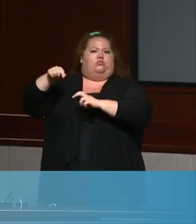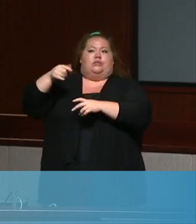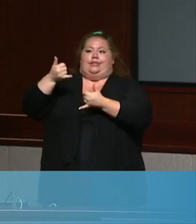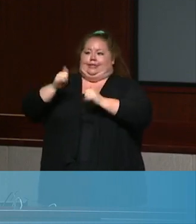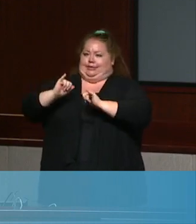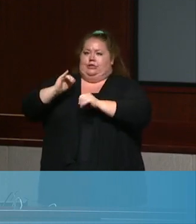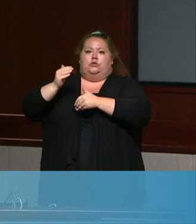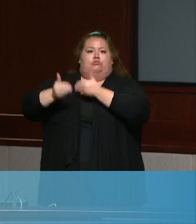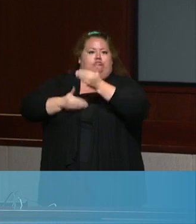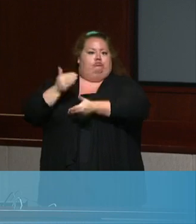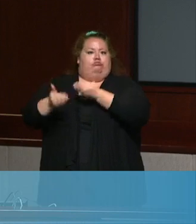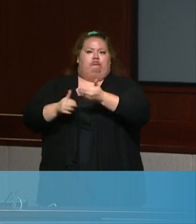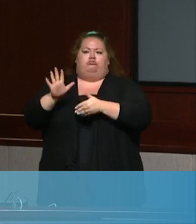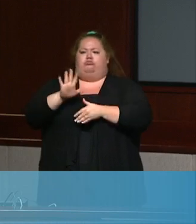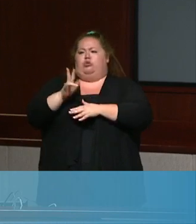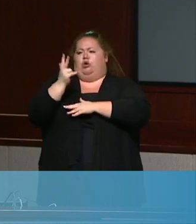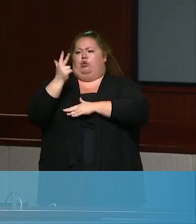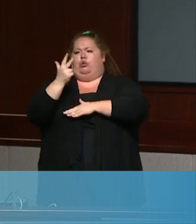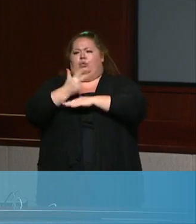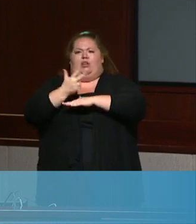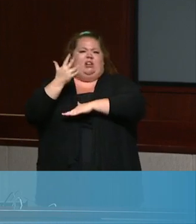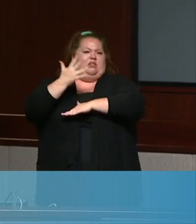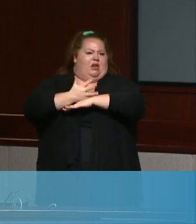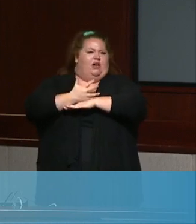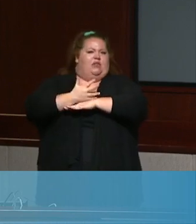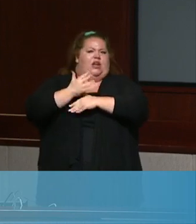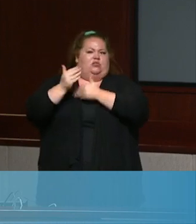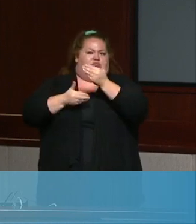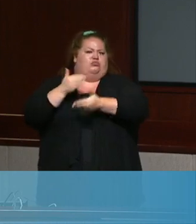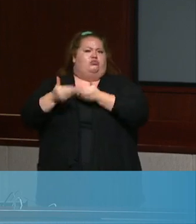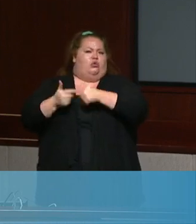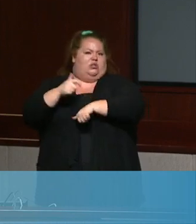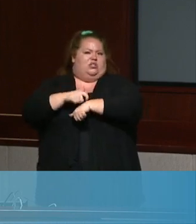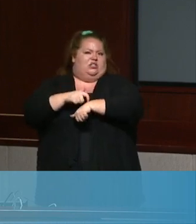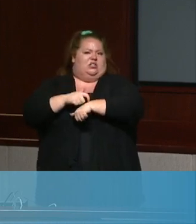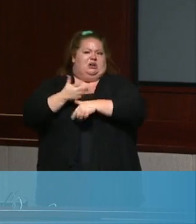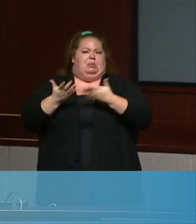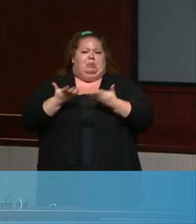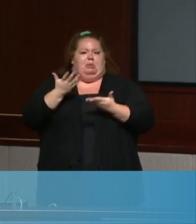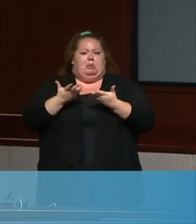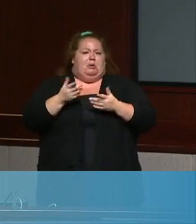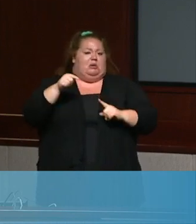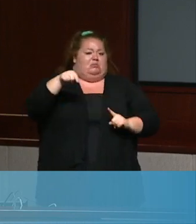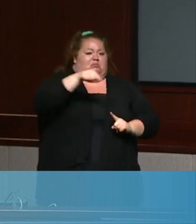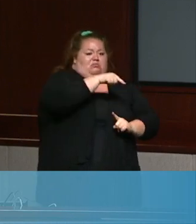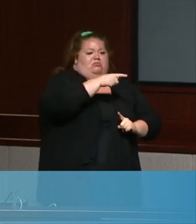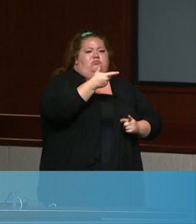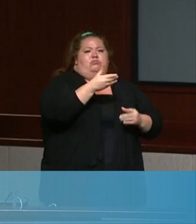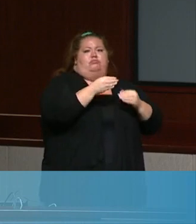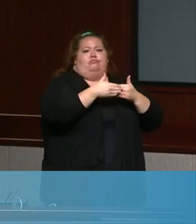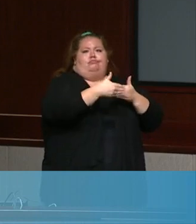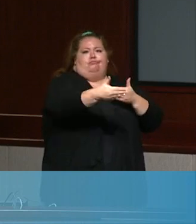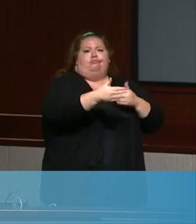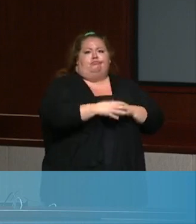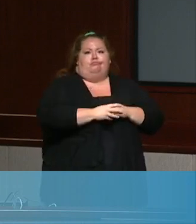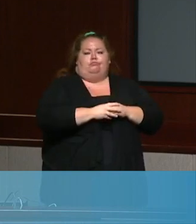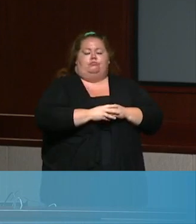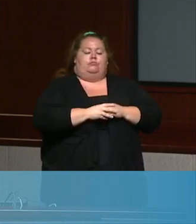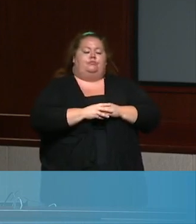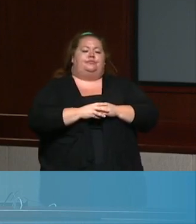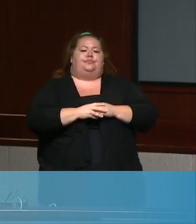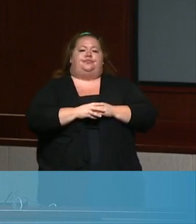process and turnaround time is 3 to 5 days. You may experience a longer time at another site. The state-provided sites